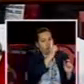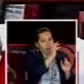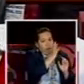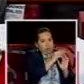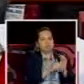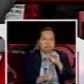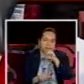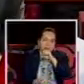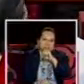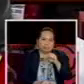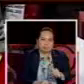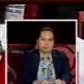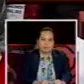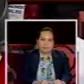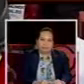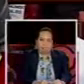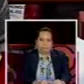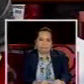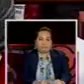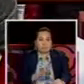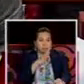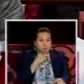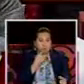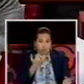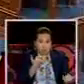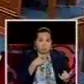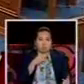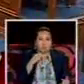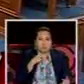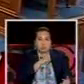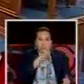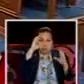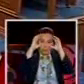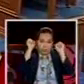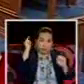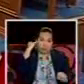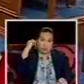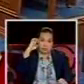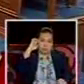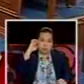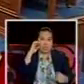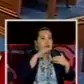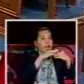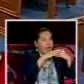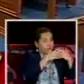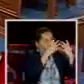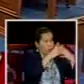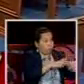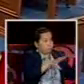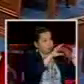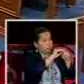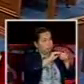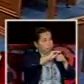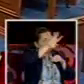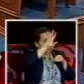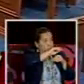less, Your Honor. Oh, sige. At natapos yung power presentation nung nandun ka? Natapos